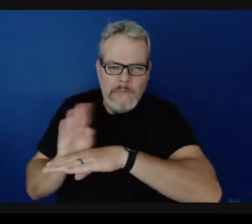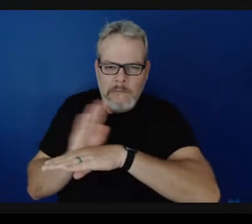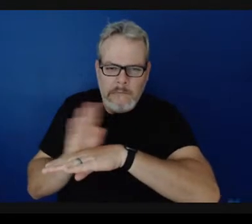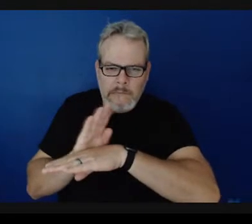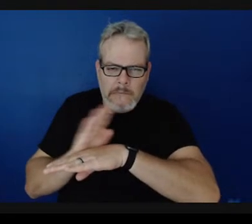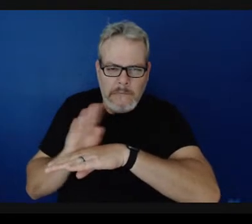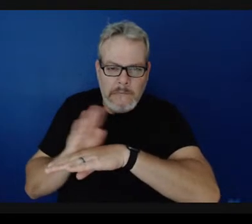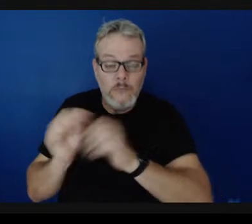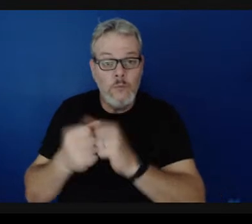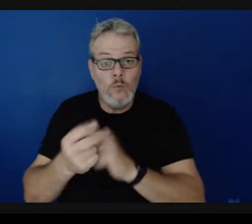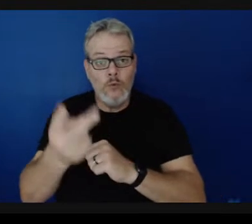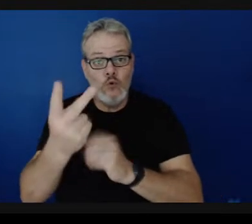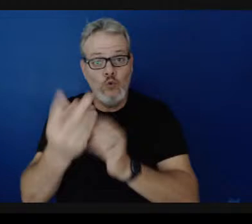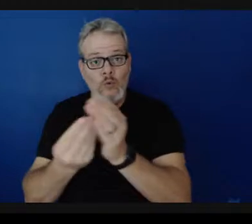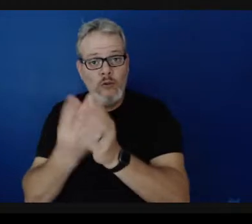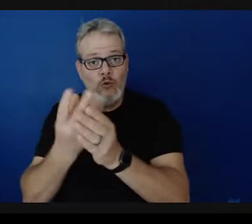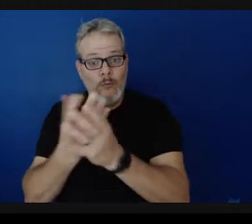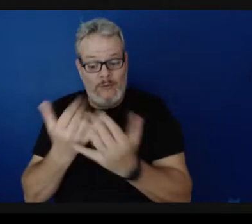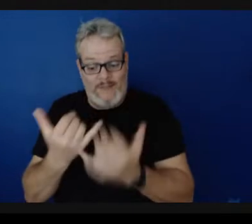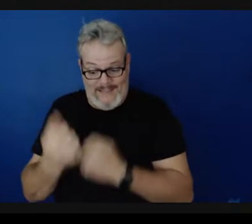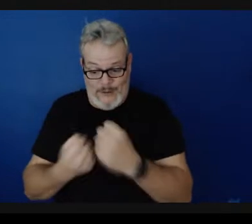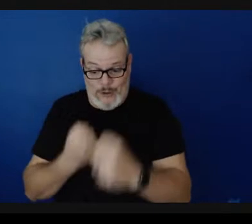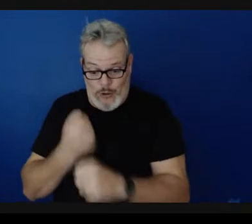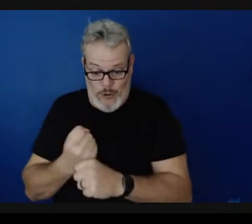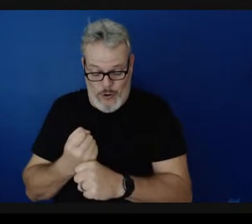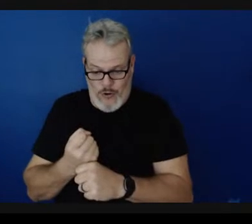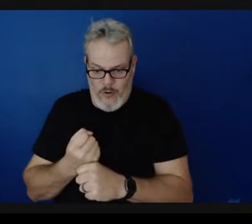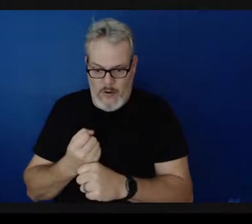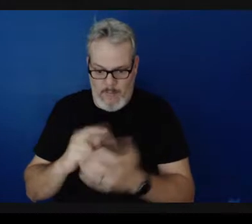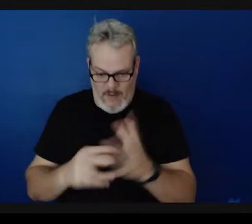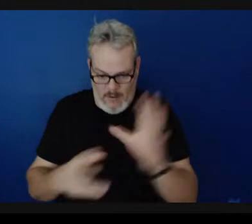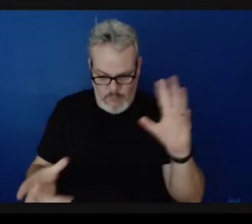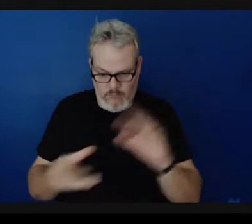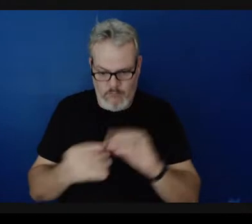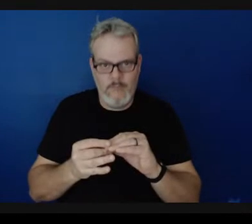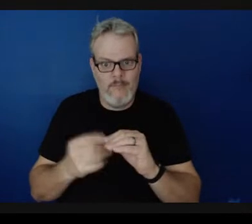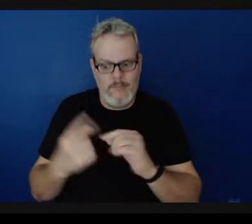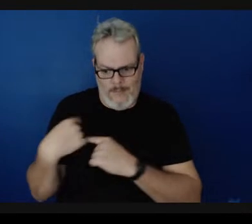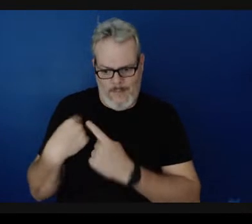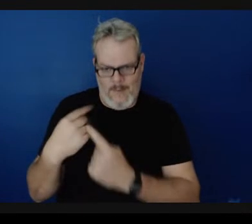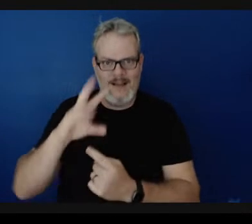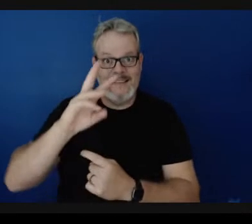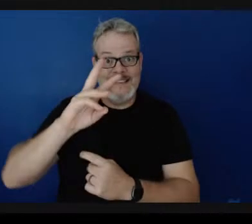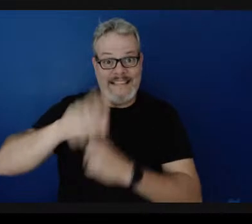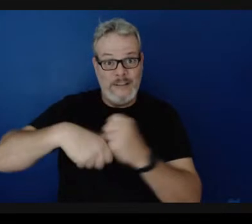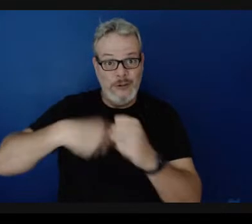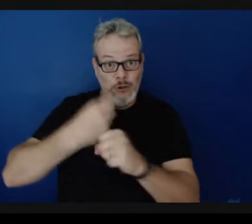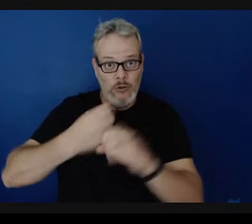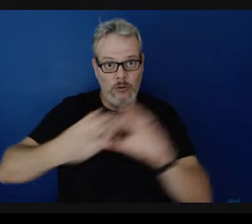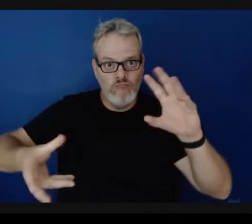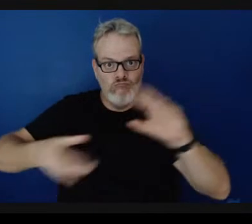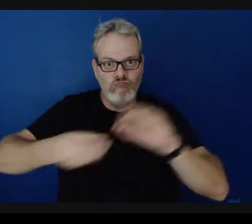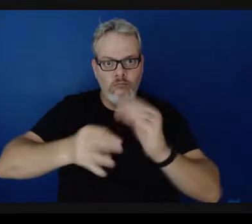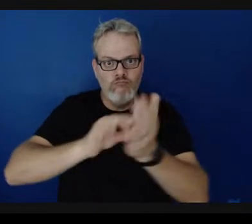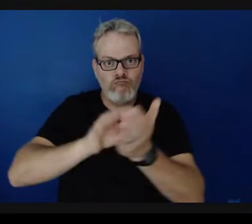again this year. We've mentioned already now. It's been 8 in the last 6 years.